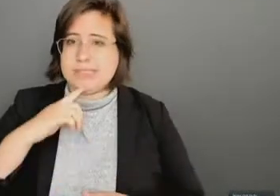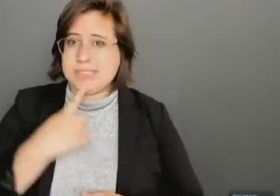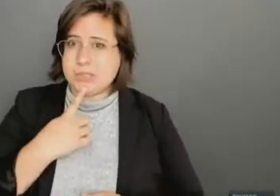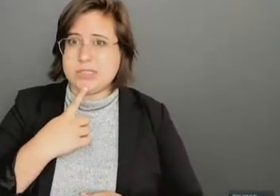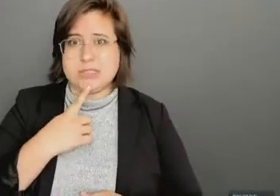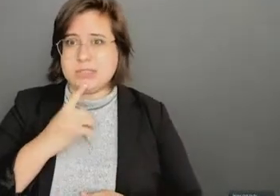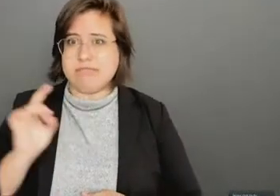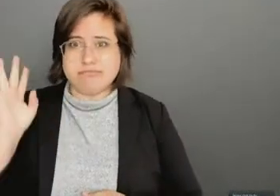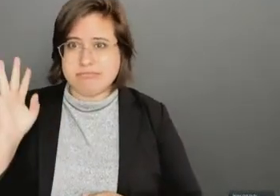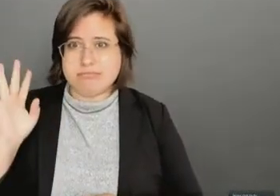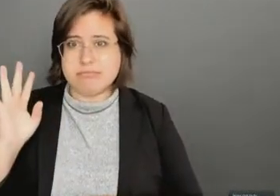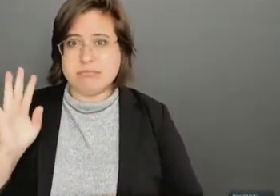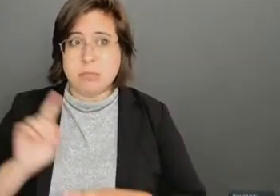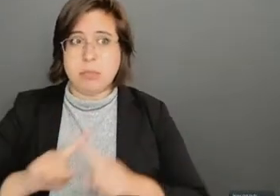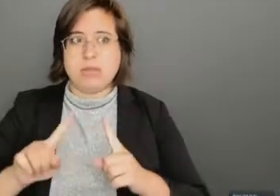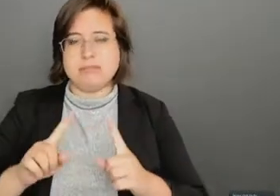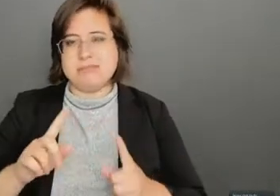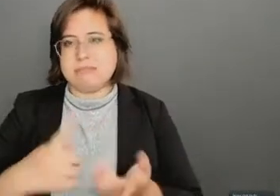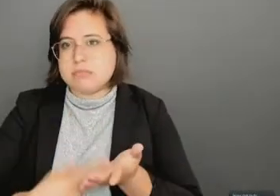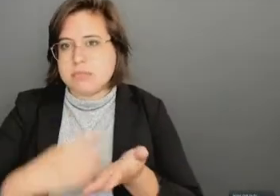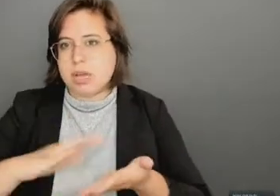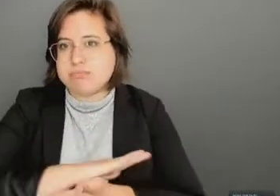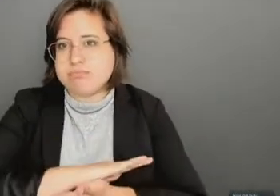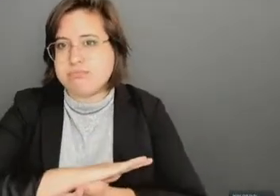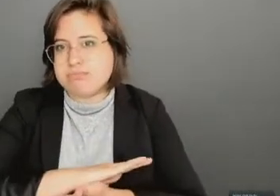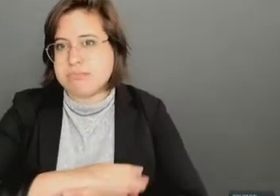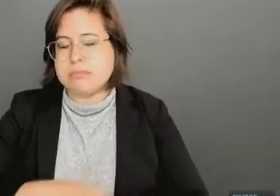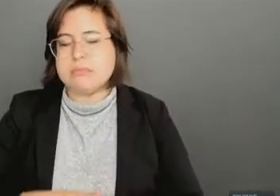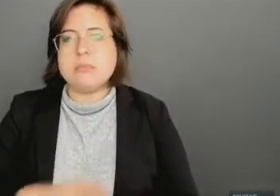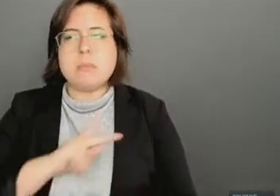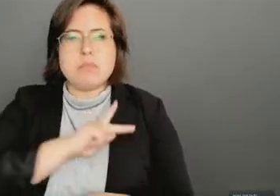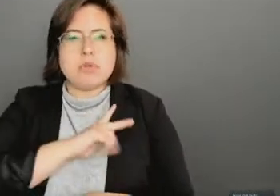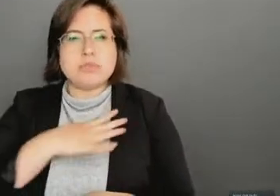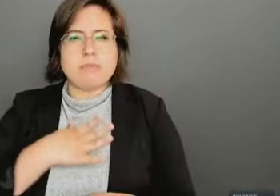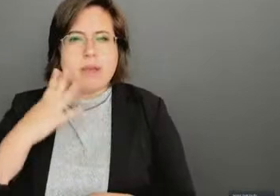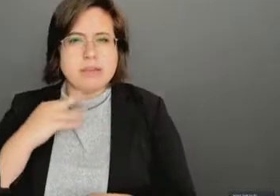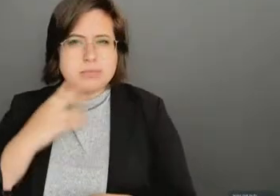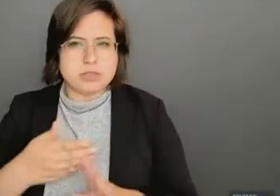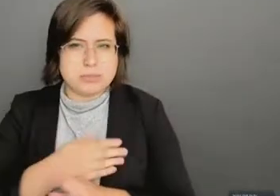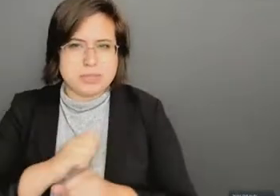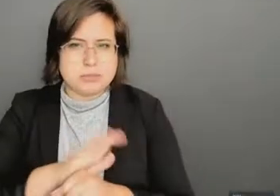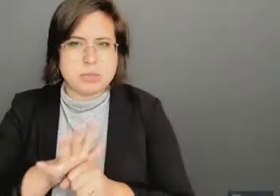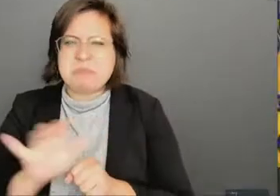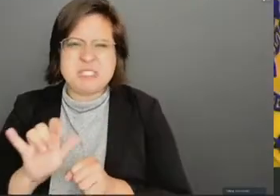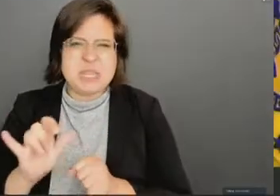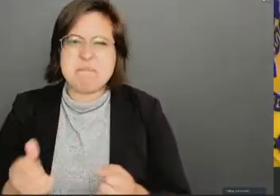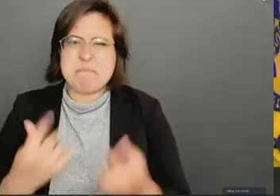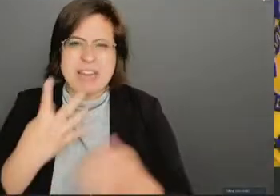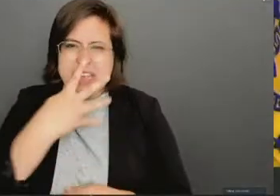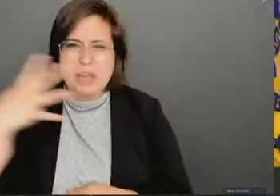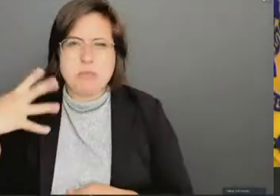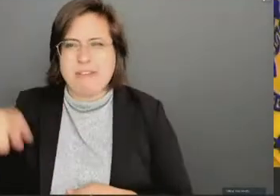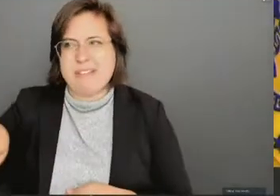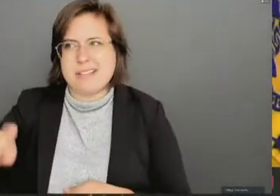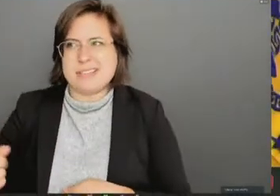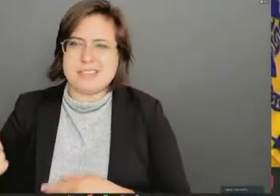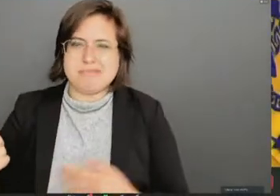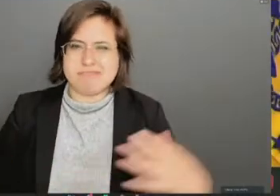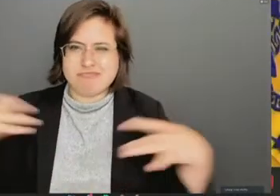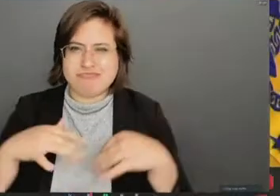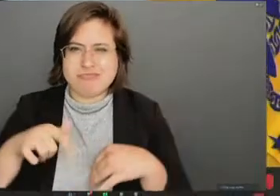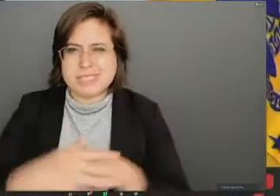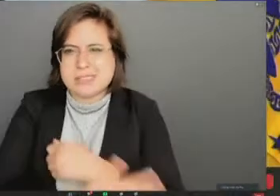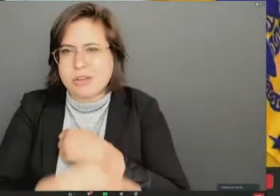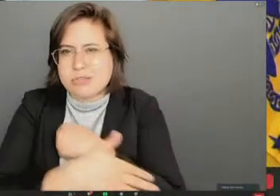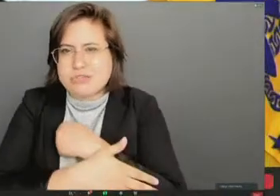always acknowledged. In terms of my personal experiences, pre-pandemic, like many immigrants who've come to this country, or people,